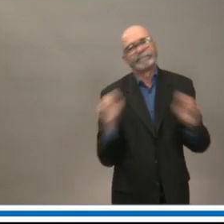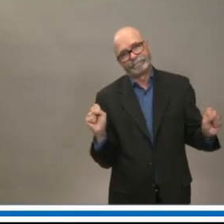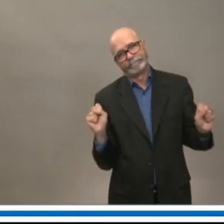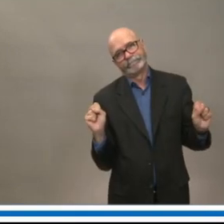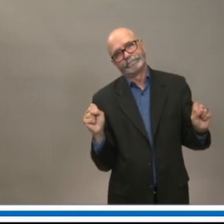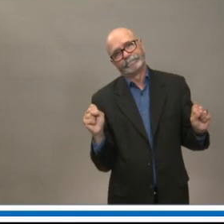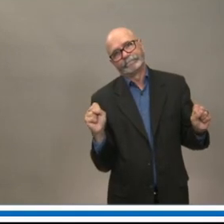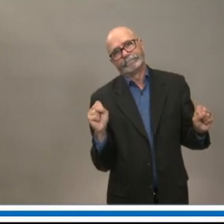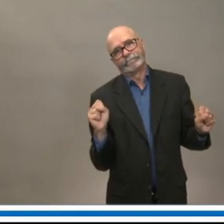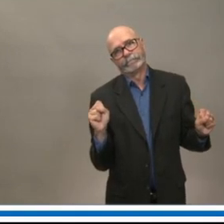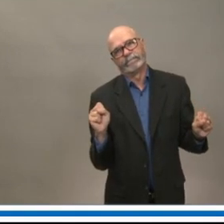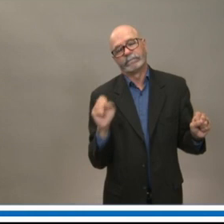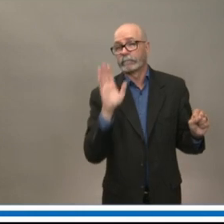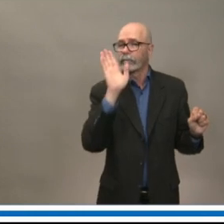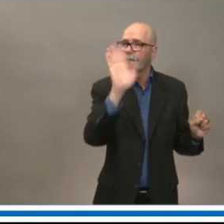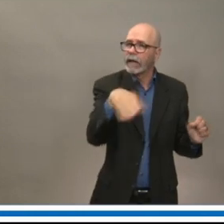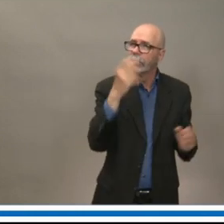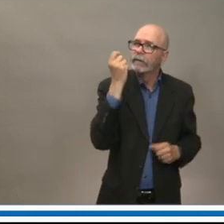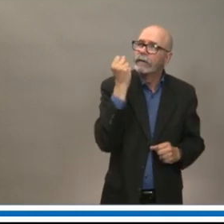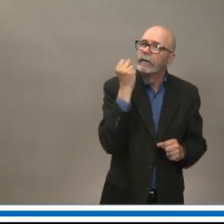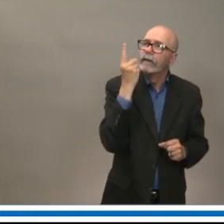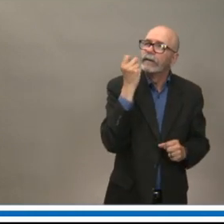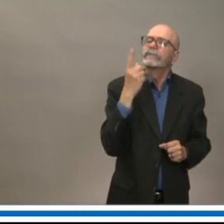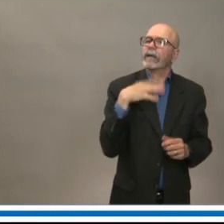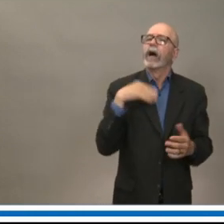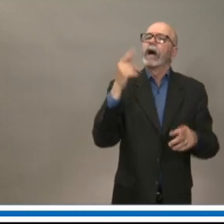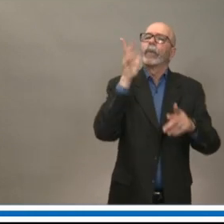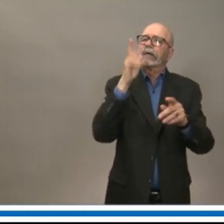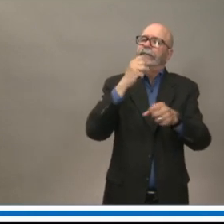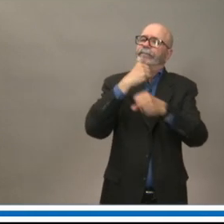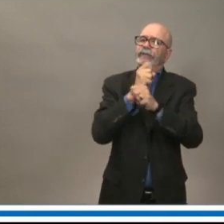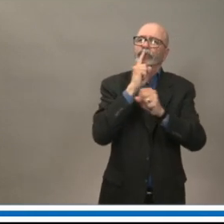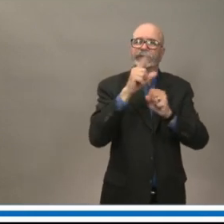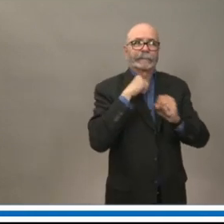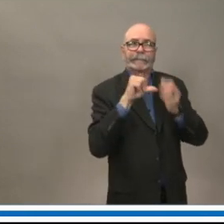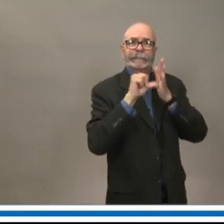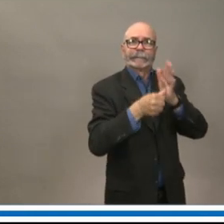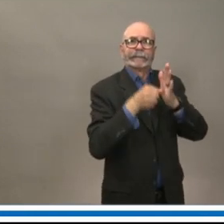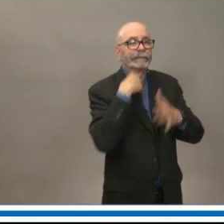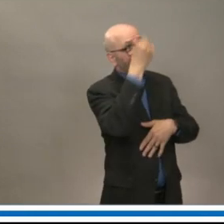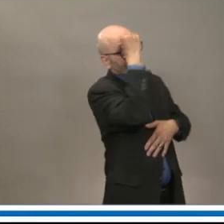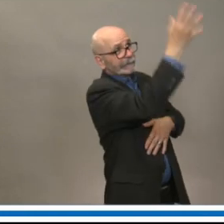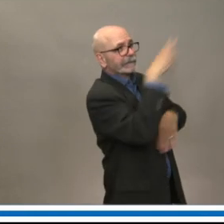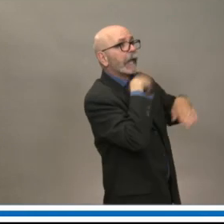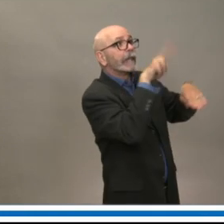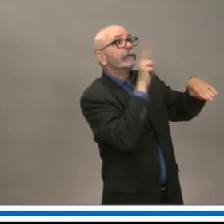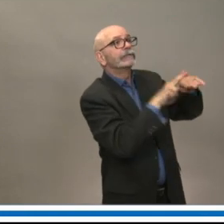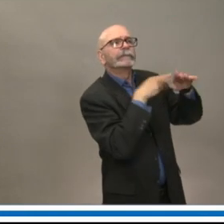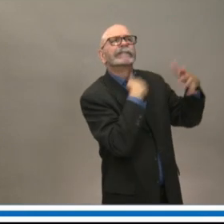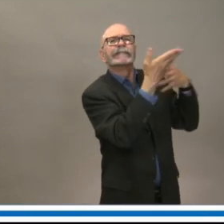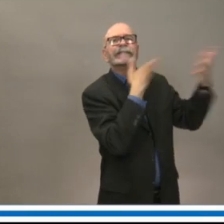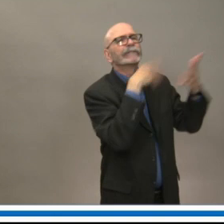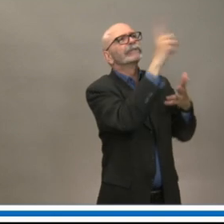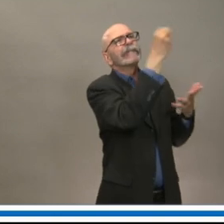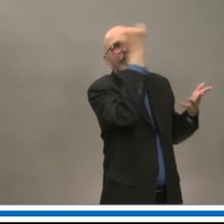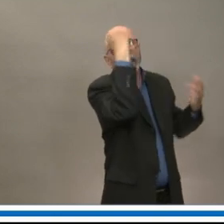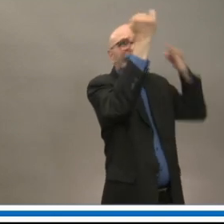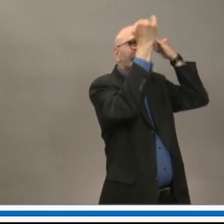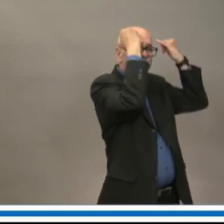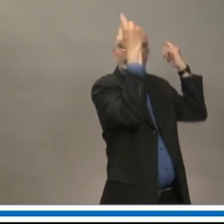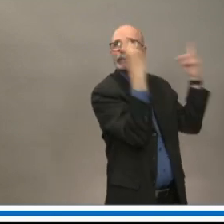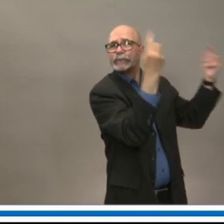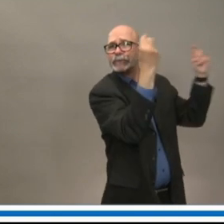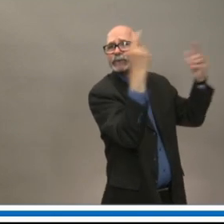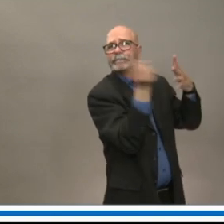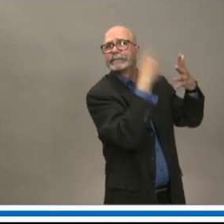we're also having a national conversation. Are there more things we need to look at in a way that might make sure that we can maintain our